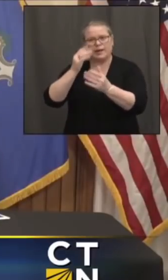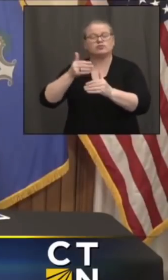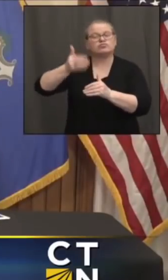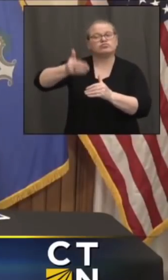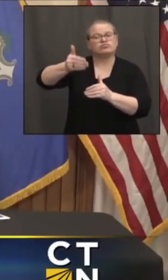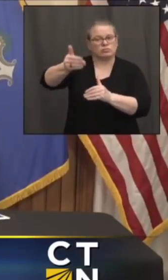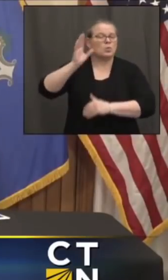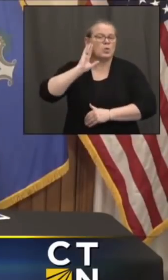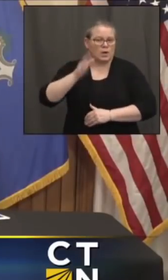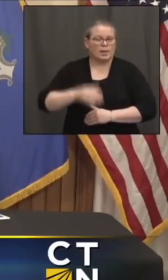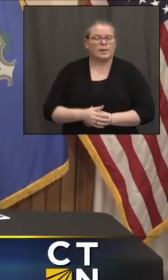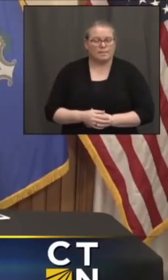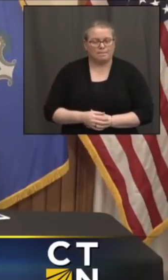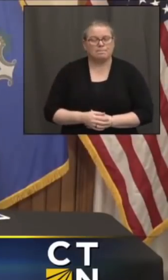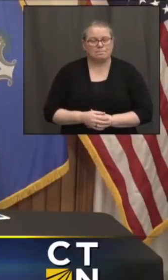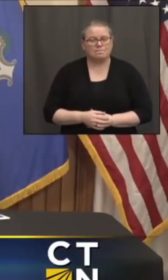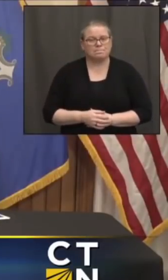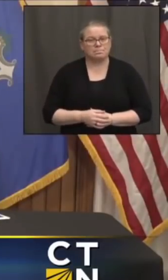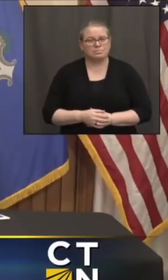right. And